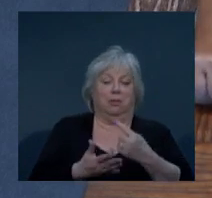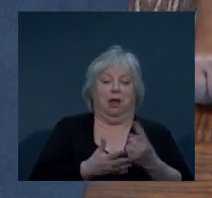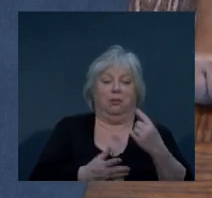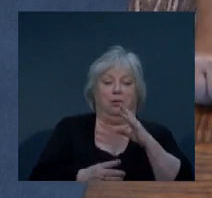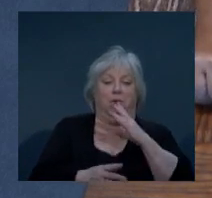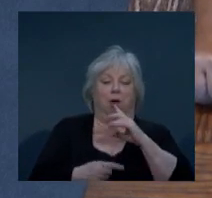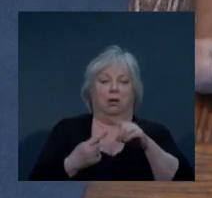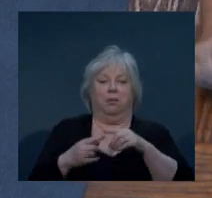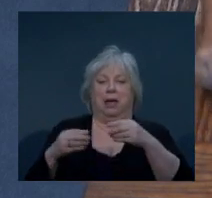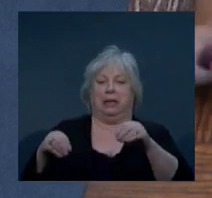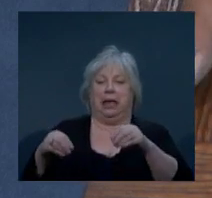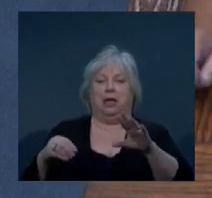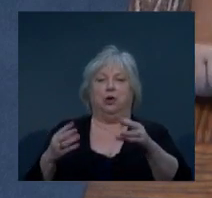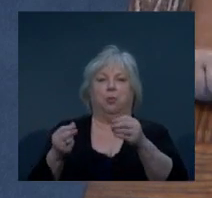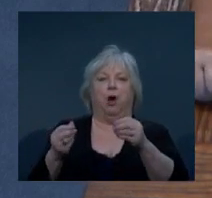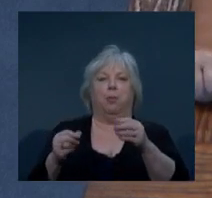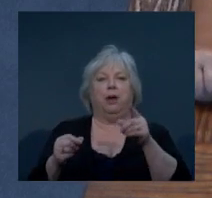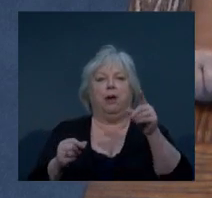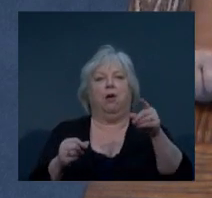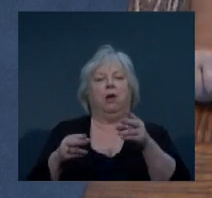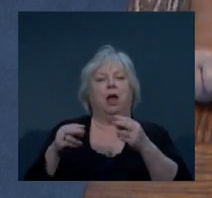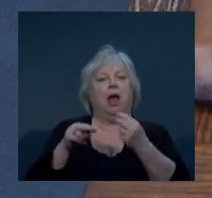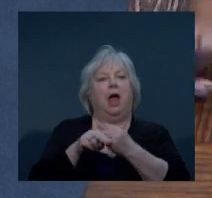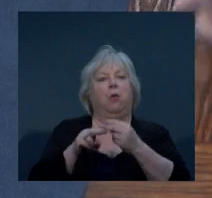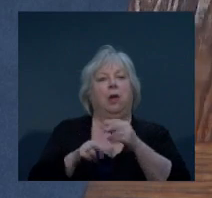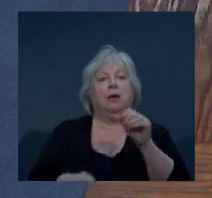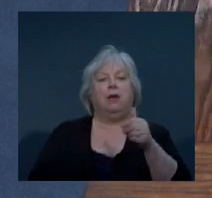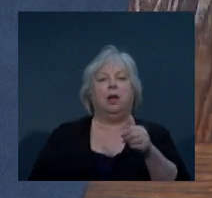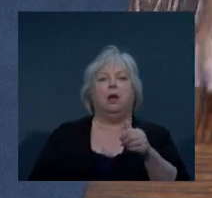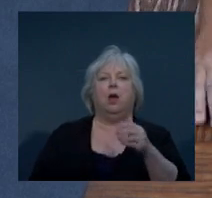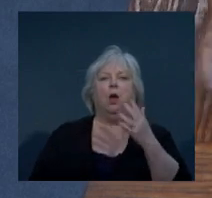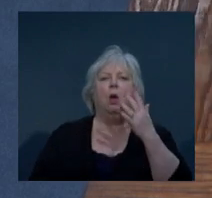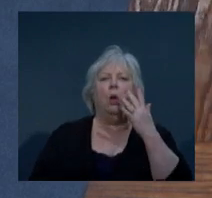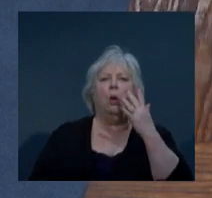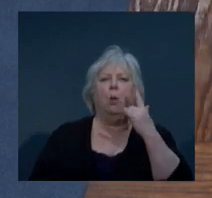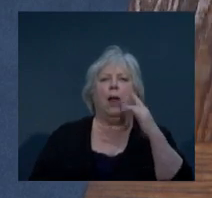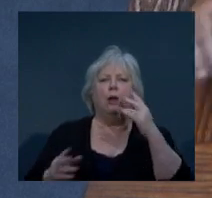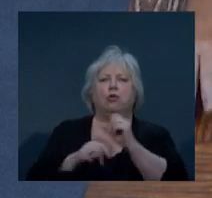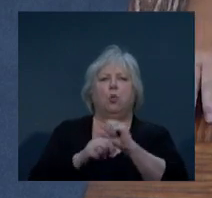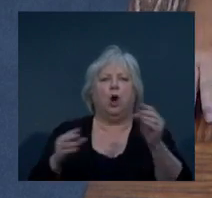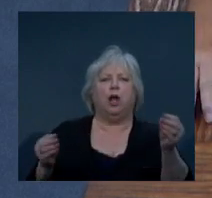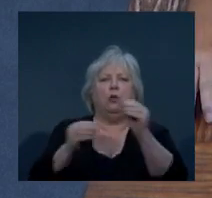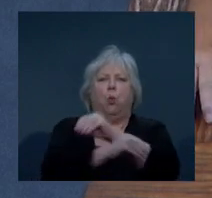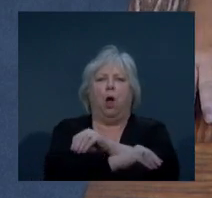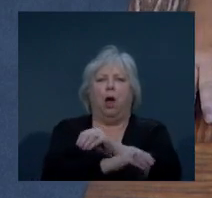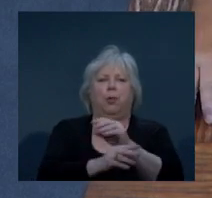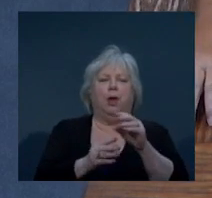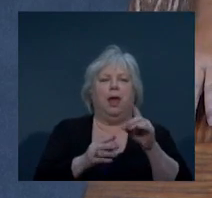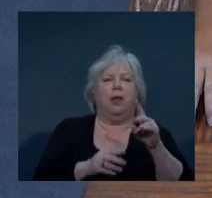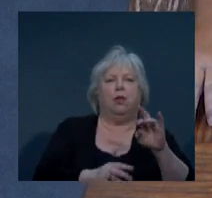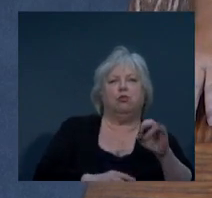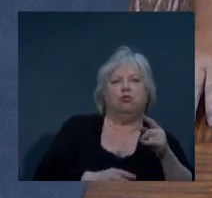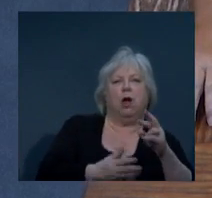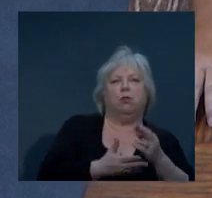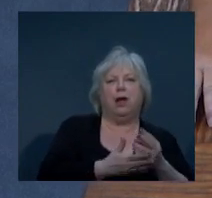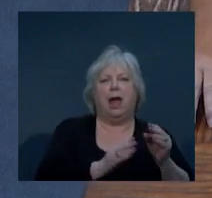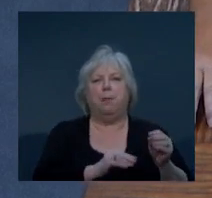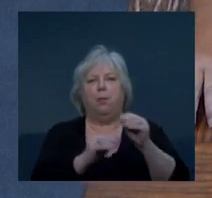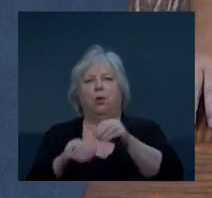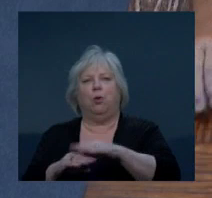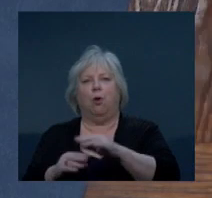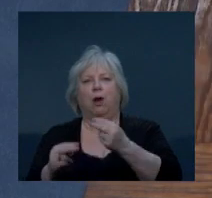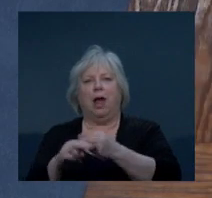week about selling your property out Highway 10. Why don't you work a swap and move the drug rehab out to